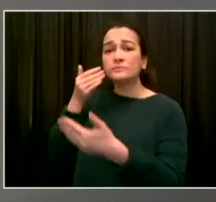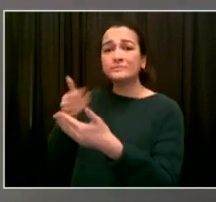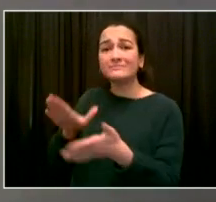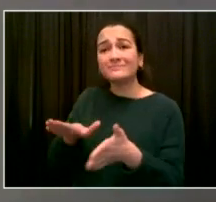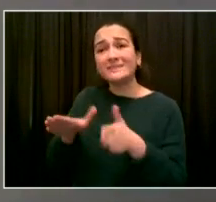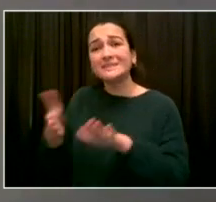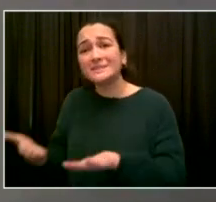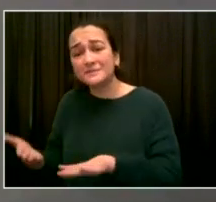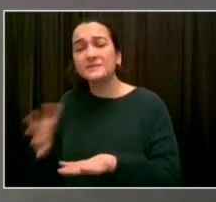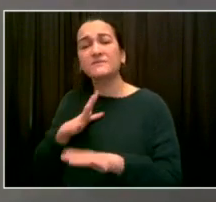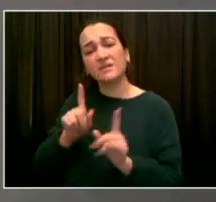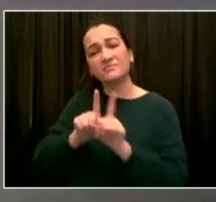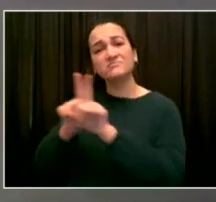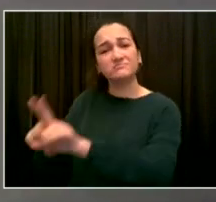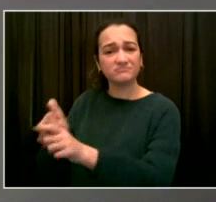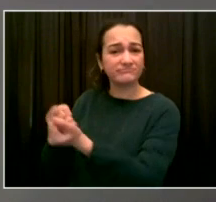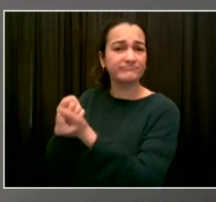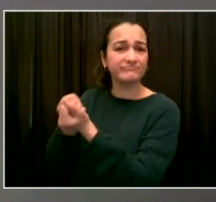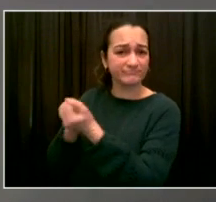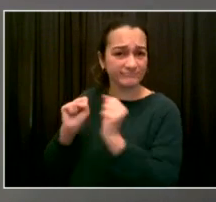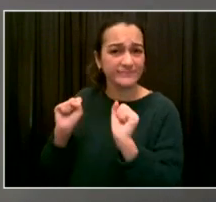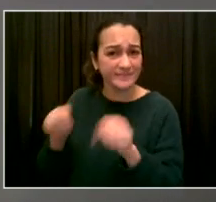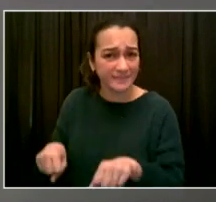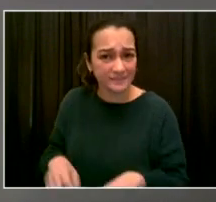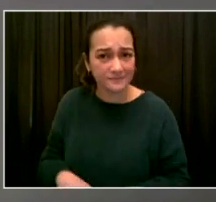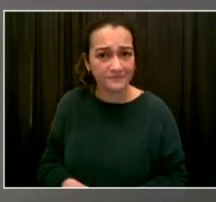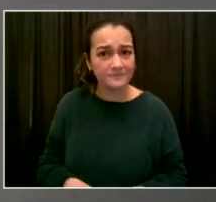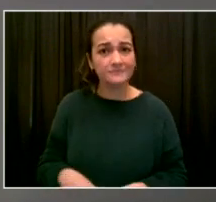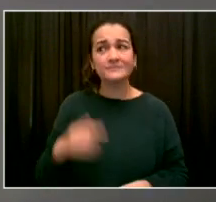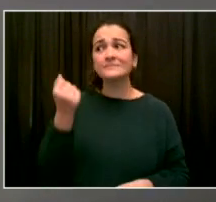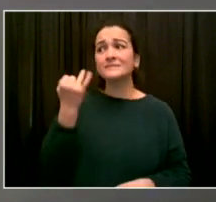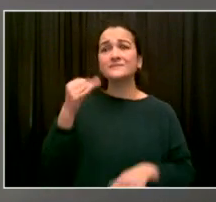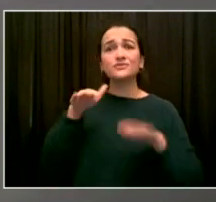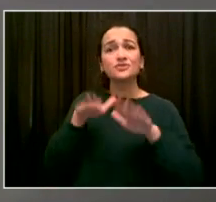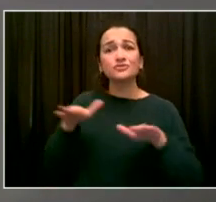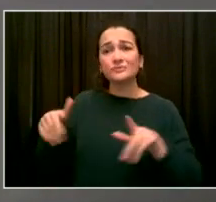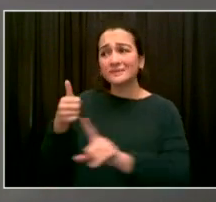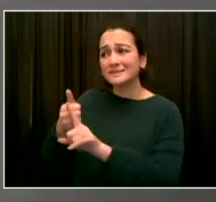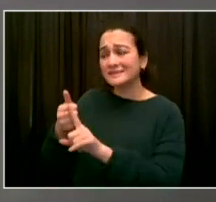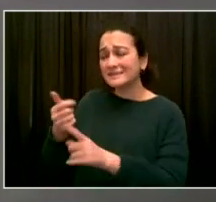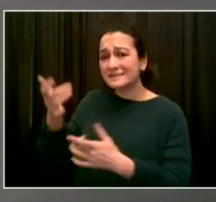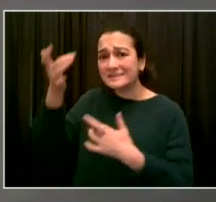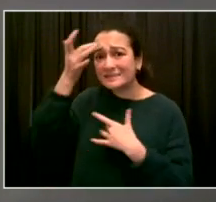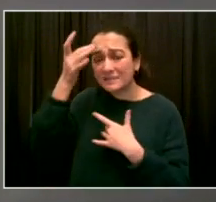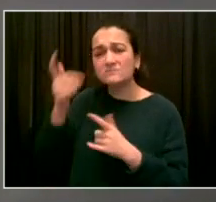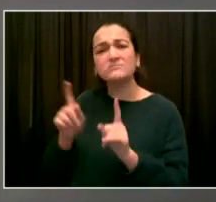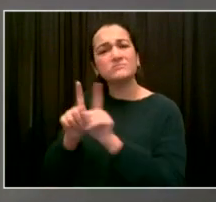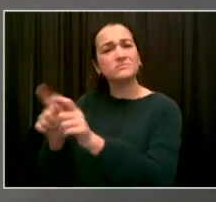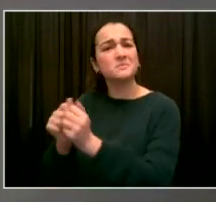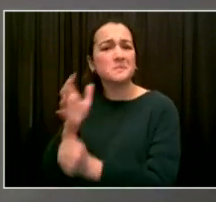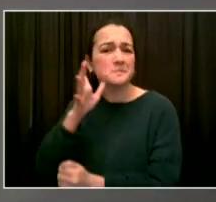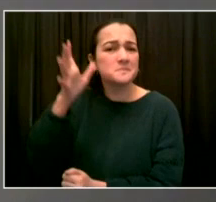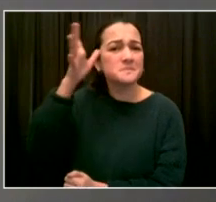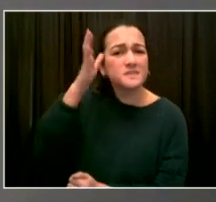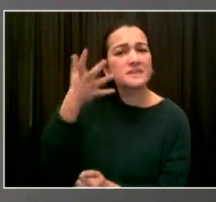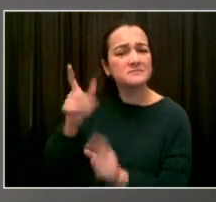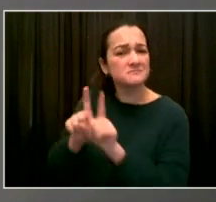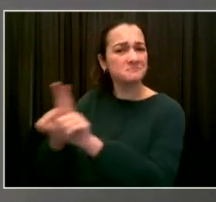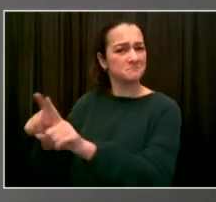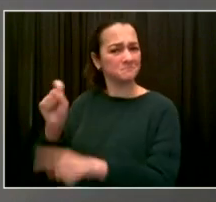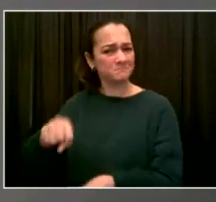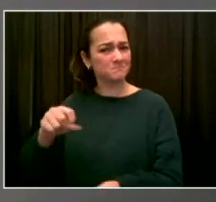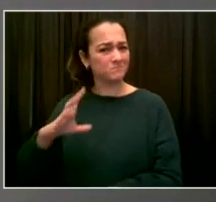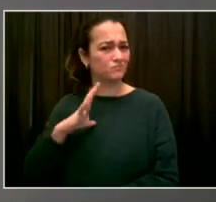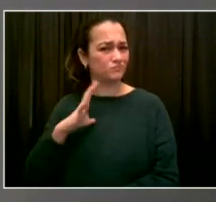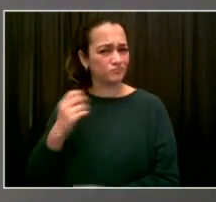child. But for a short time, in order to make sure that we don't cause more disease, we need to limit the number